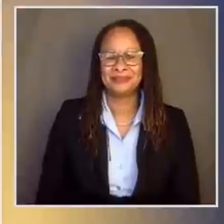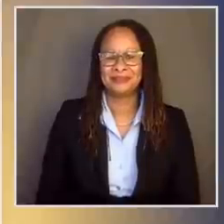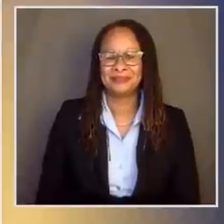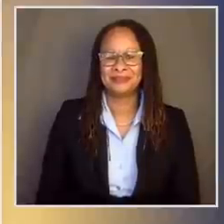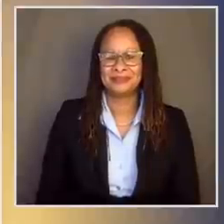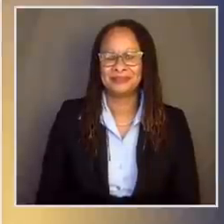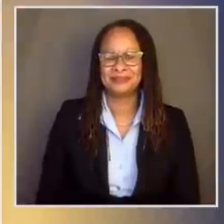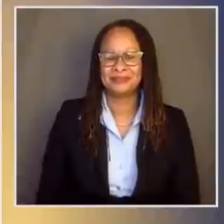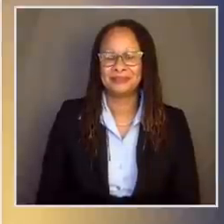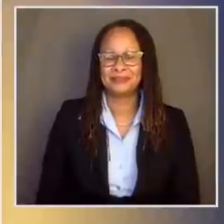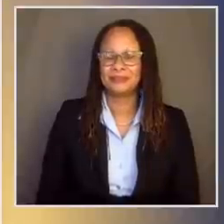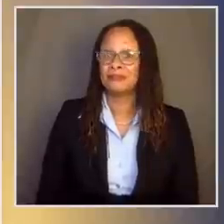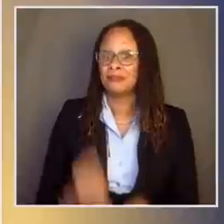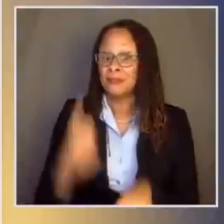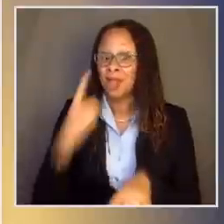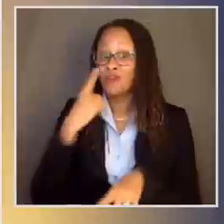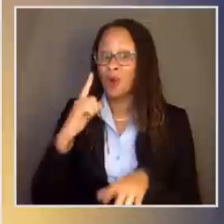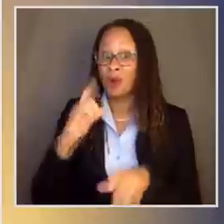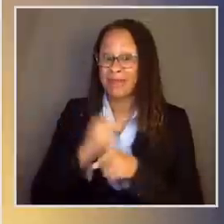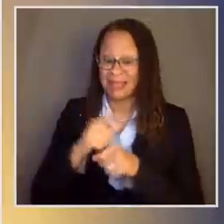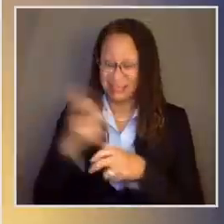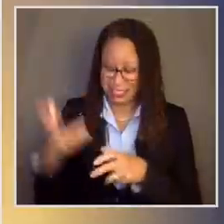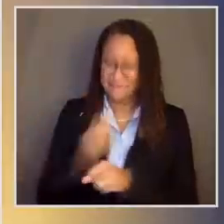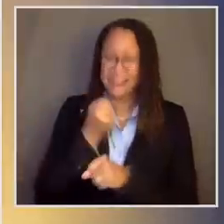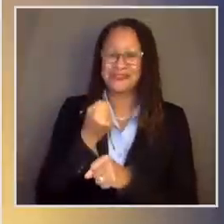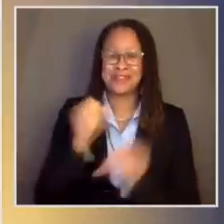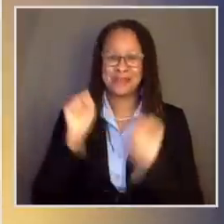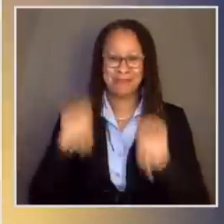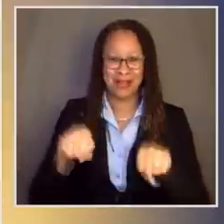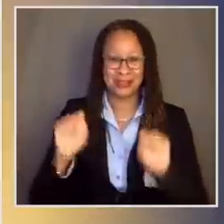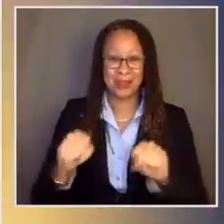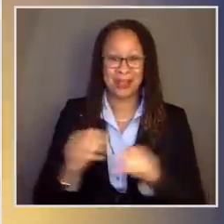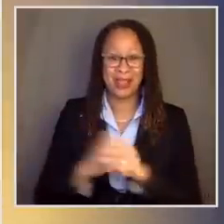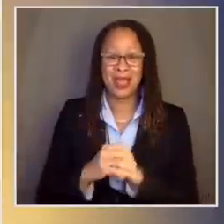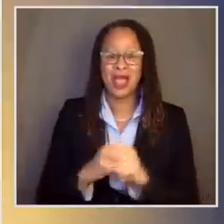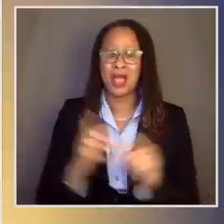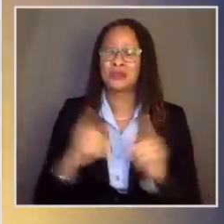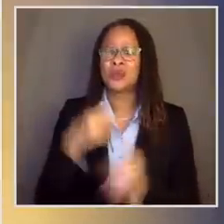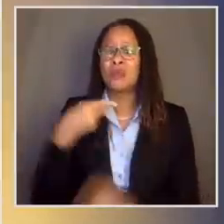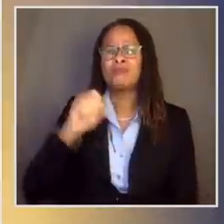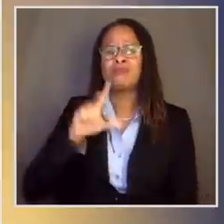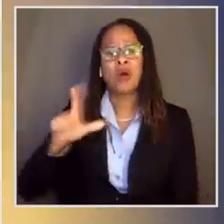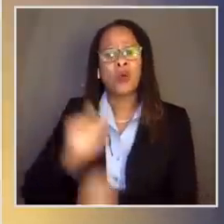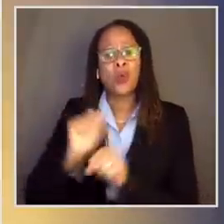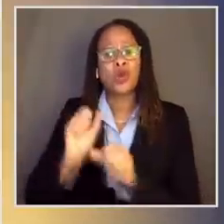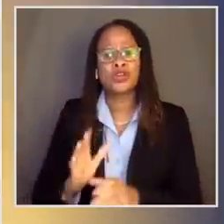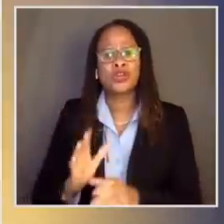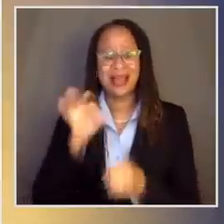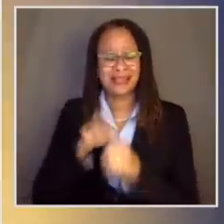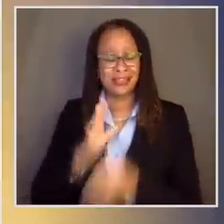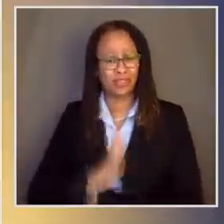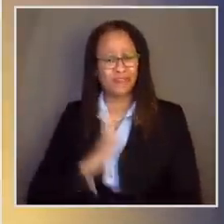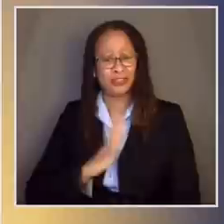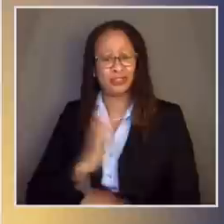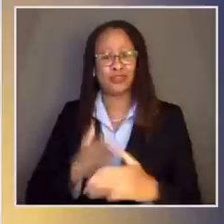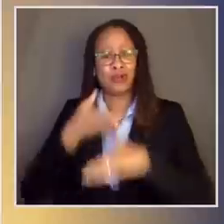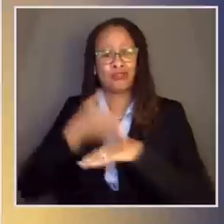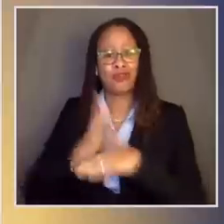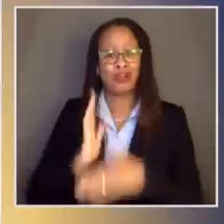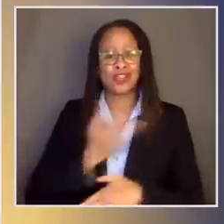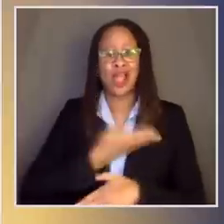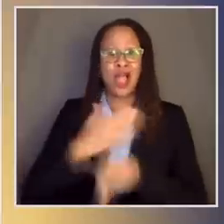And for making this victory possible, to the poll workers and election officials across our